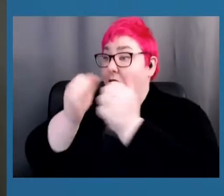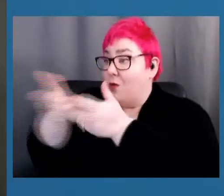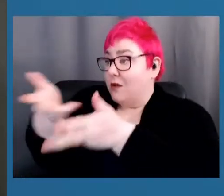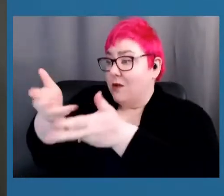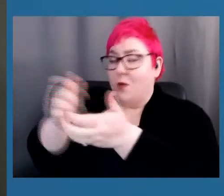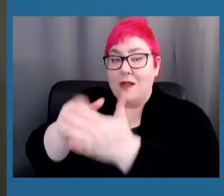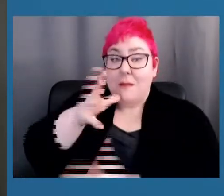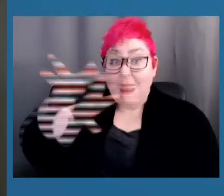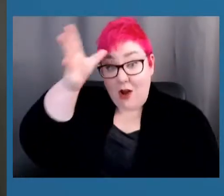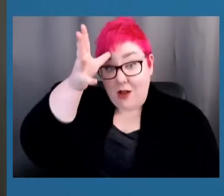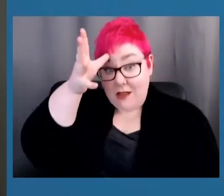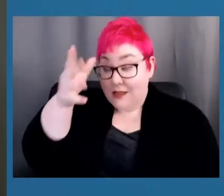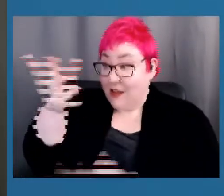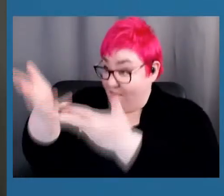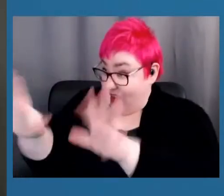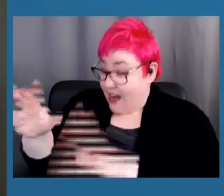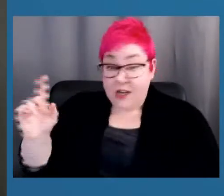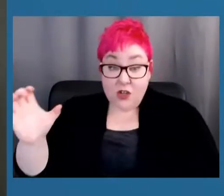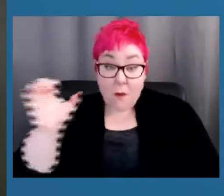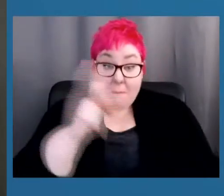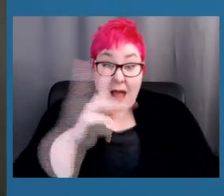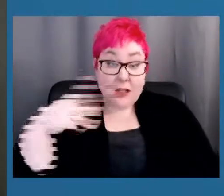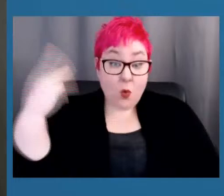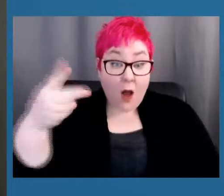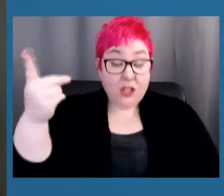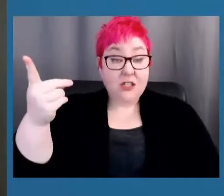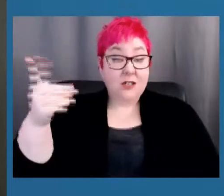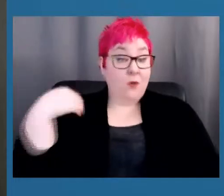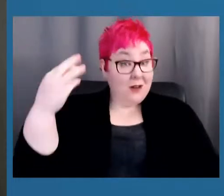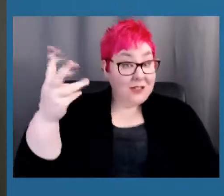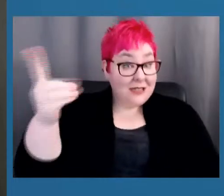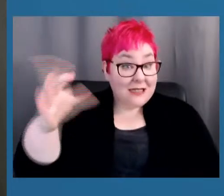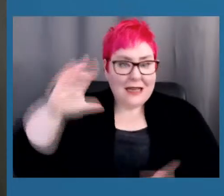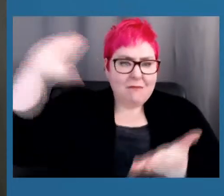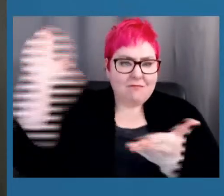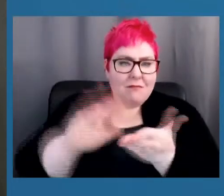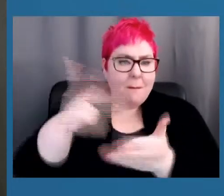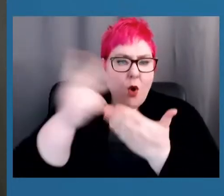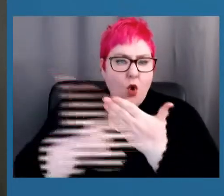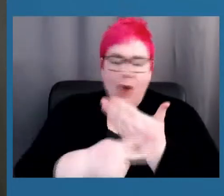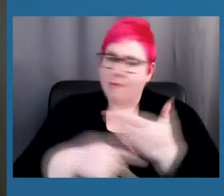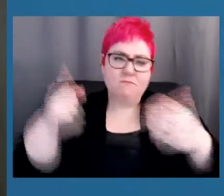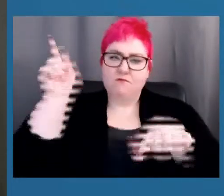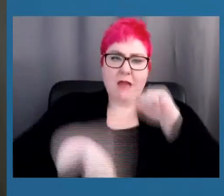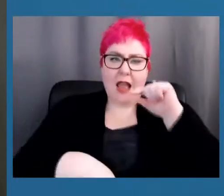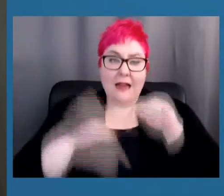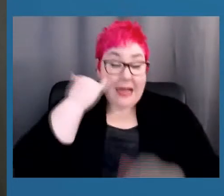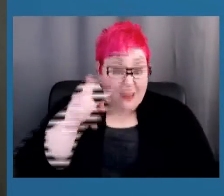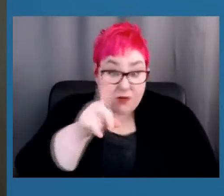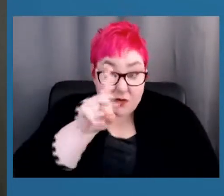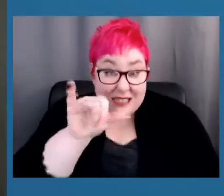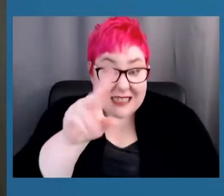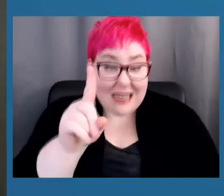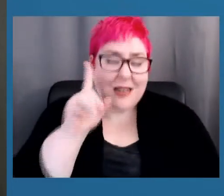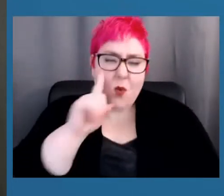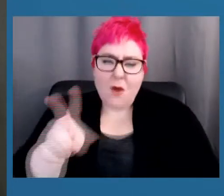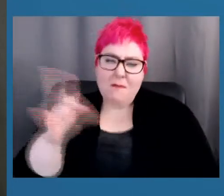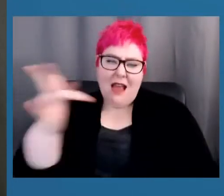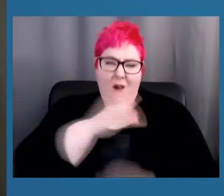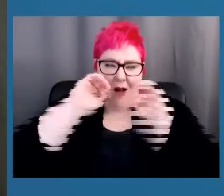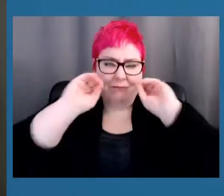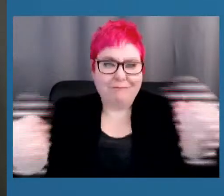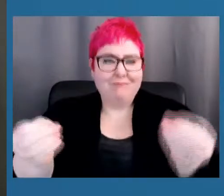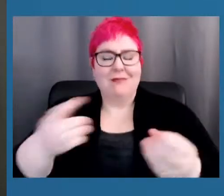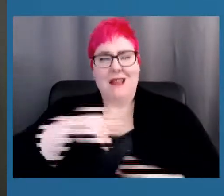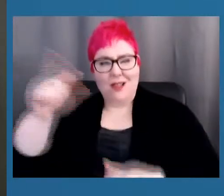back to Washington and cut this program. I bet you cannot, because otherwise you'd be the most heartless, callous people who ever walked this earth. I challenge